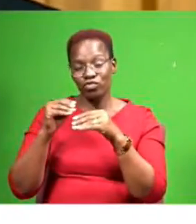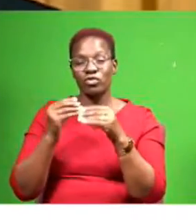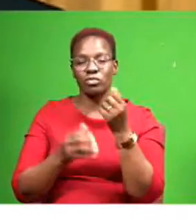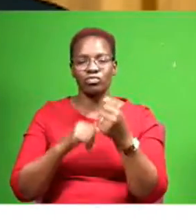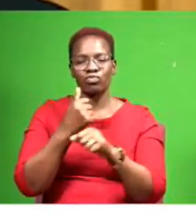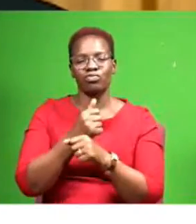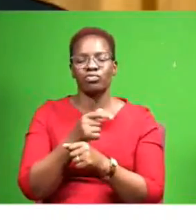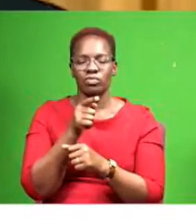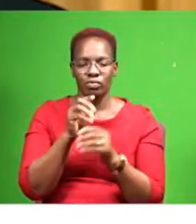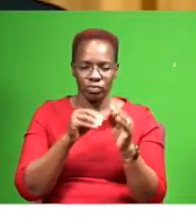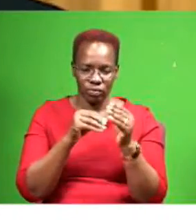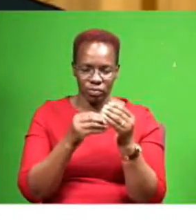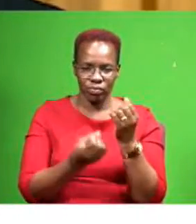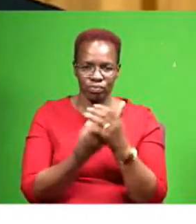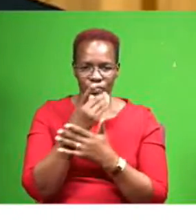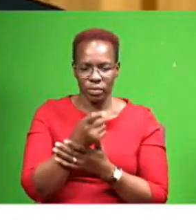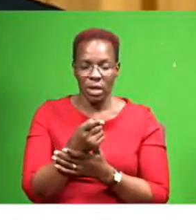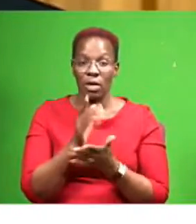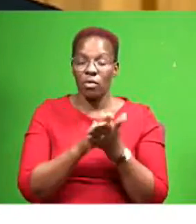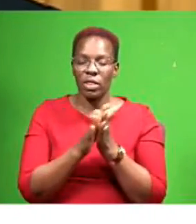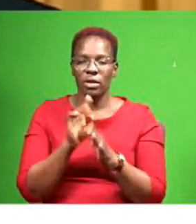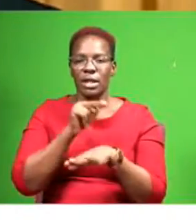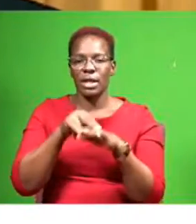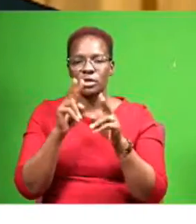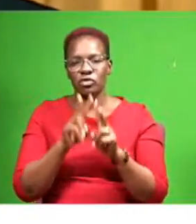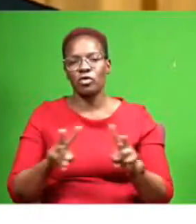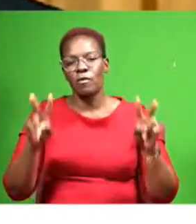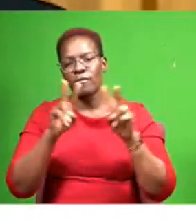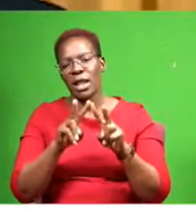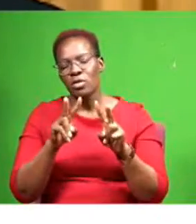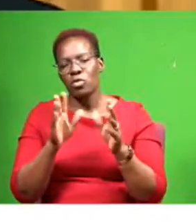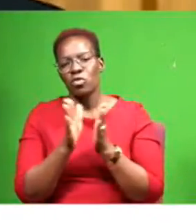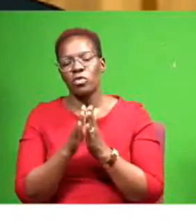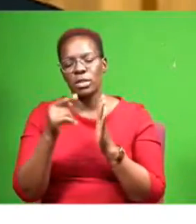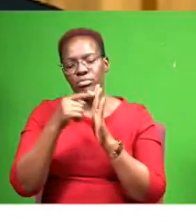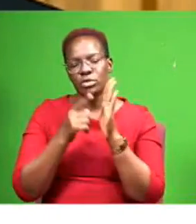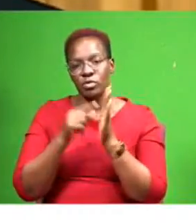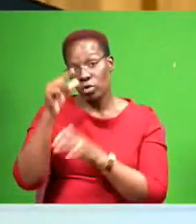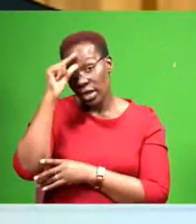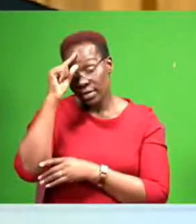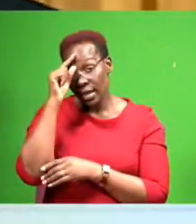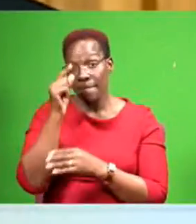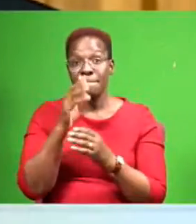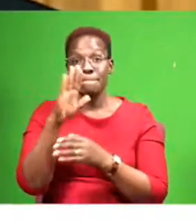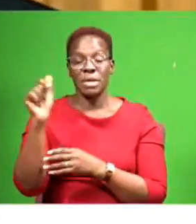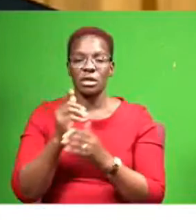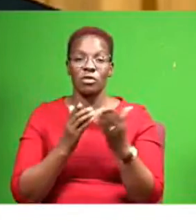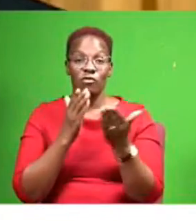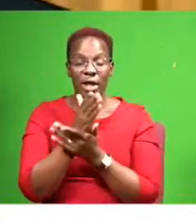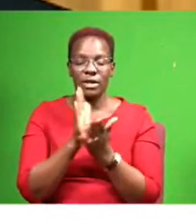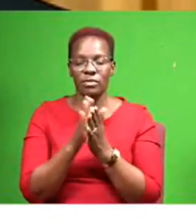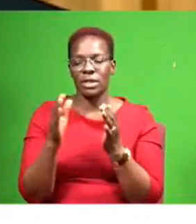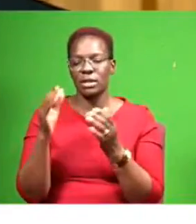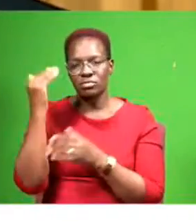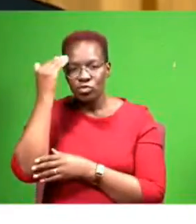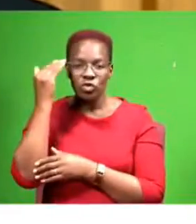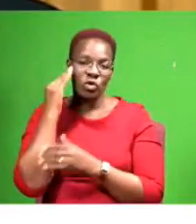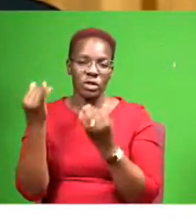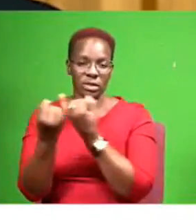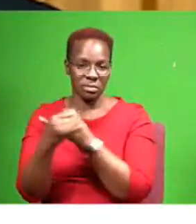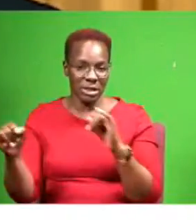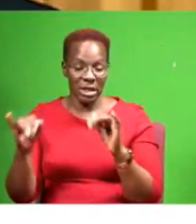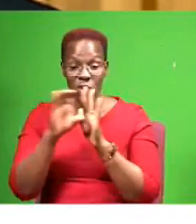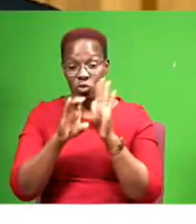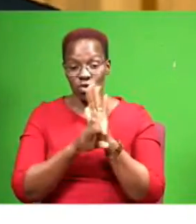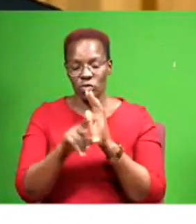Constitution. Without the national values and principles of governance, the Bill of Rights, and the independence of the judiciary, the Constitution would be